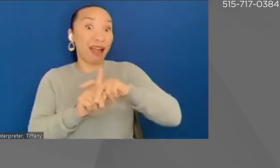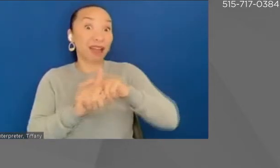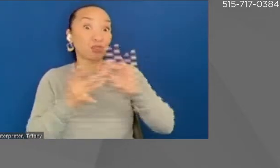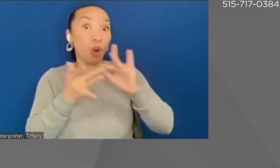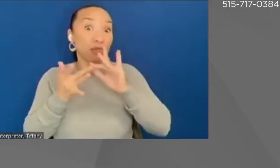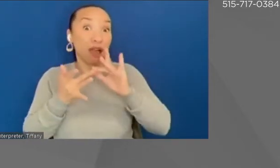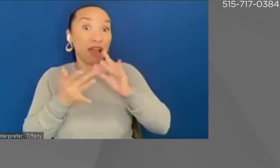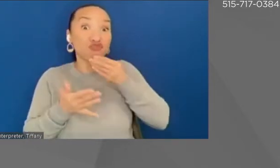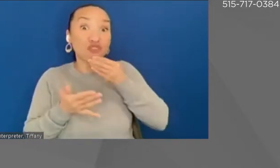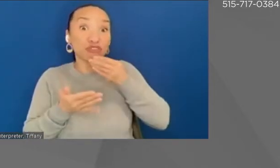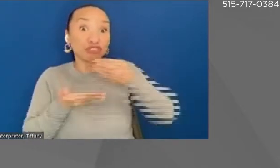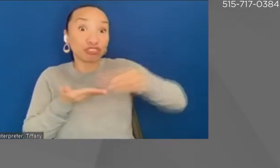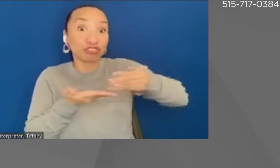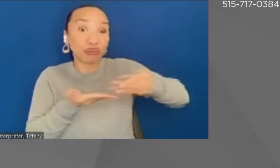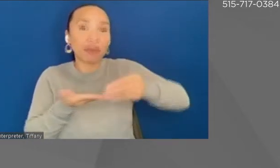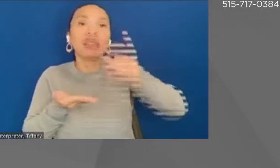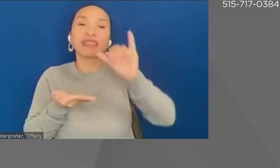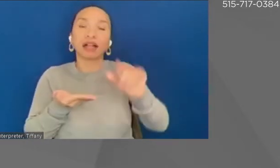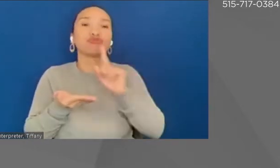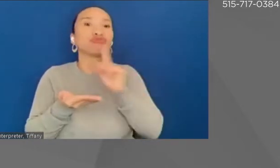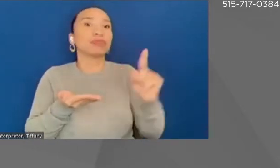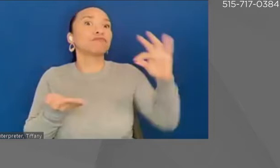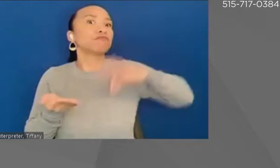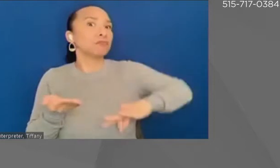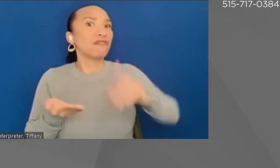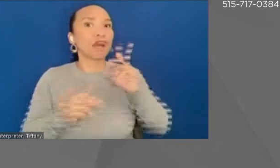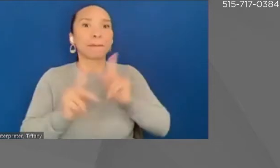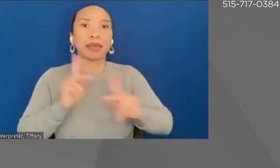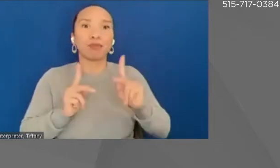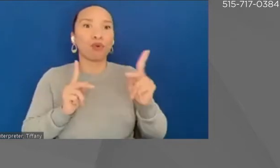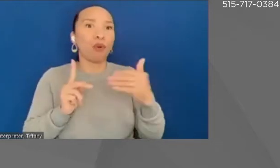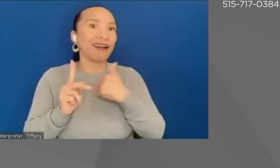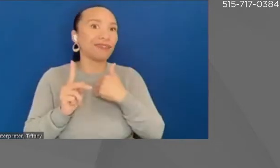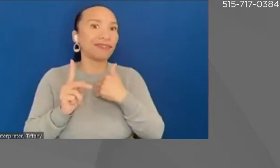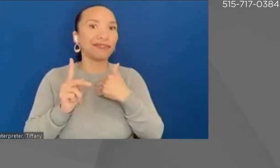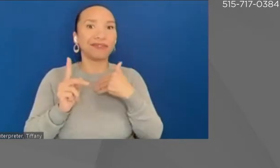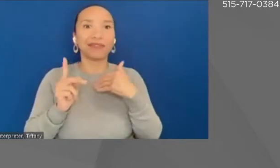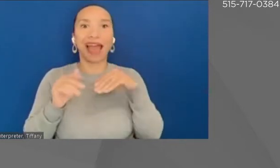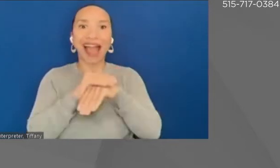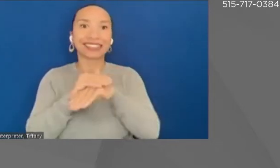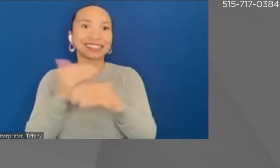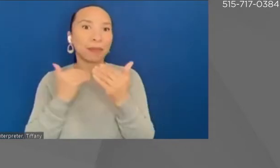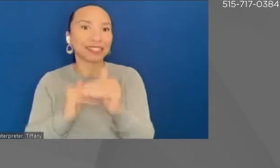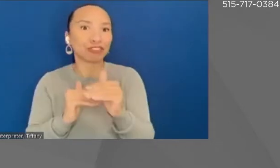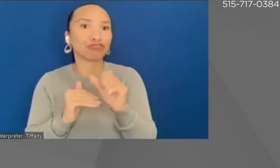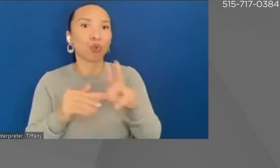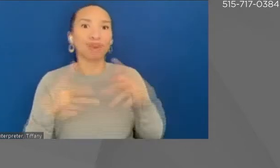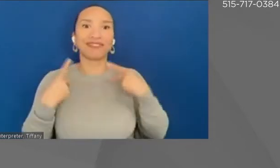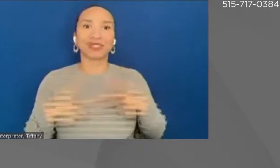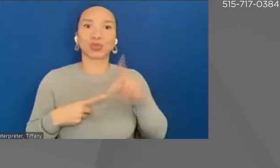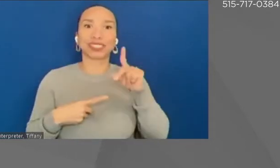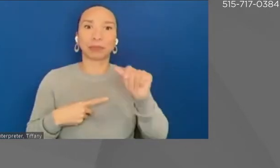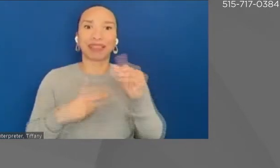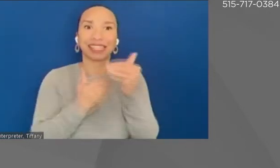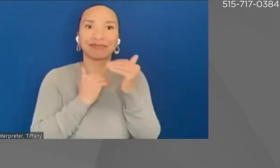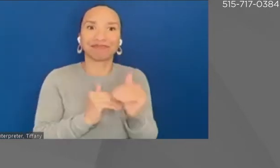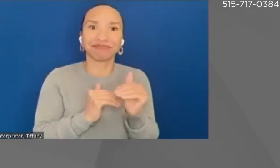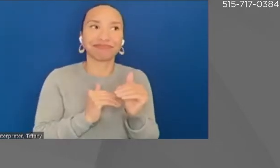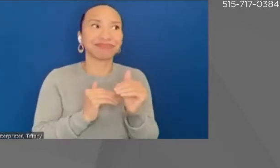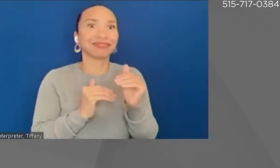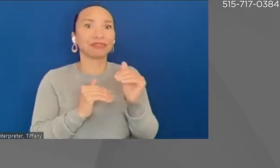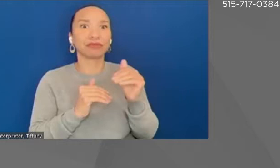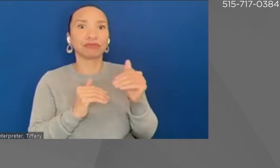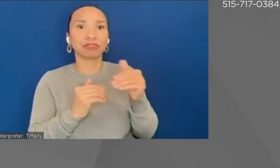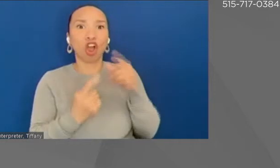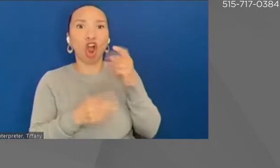to help people who have access issues and maybe disability issues with being able to physically get to a grocery store near them. And so really